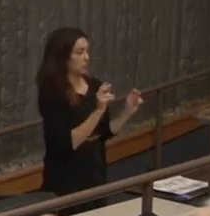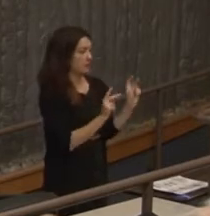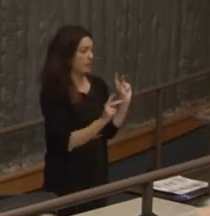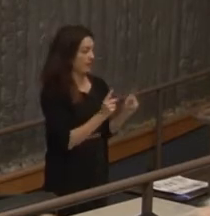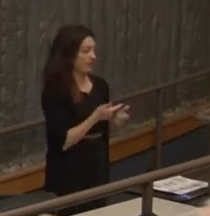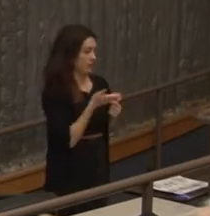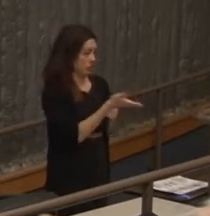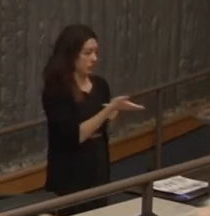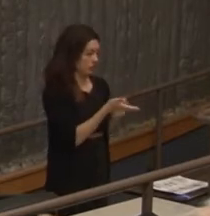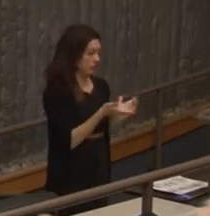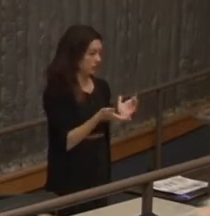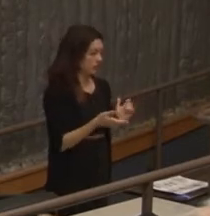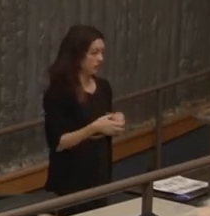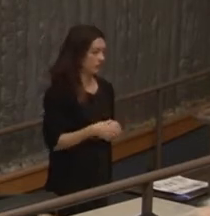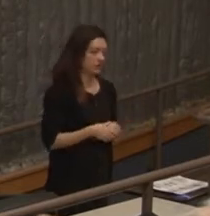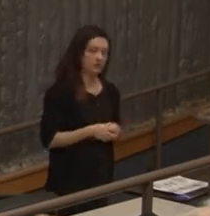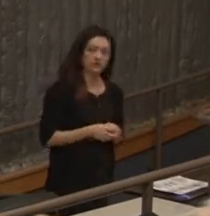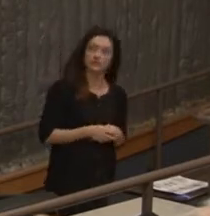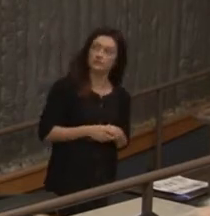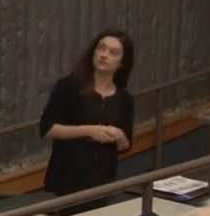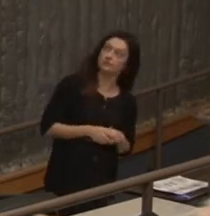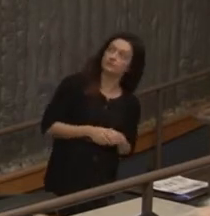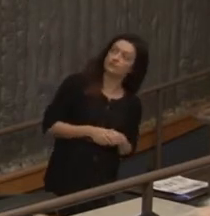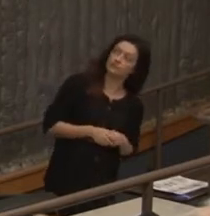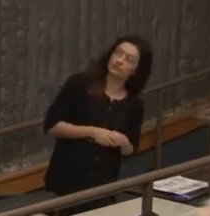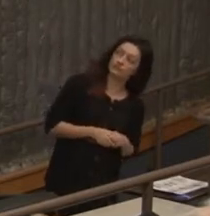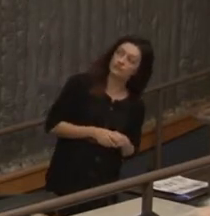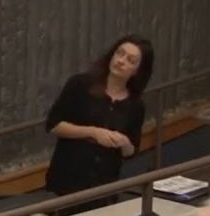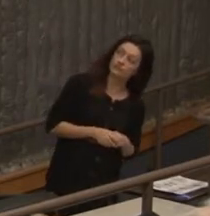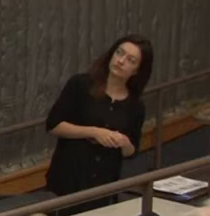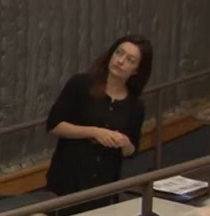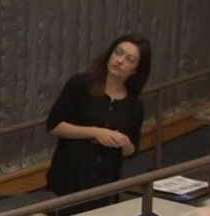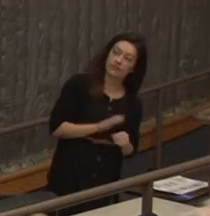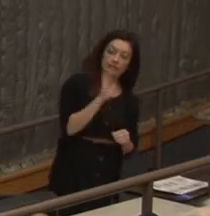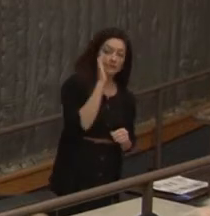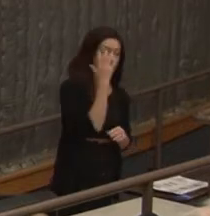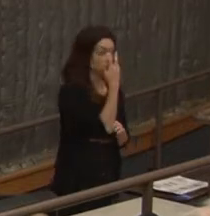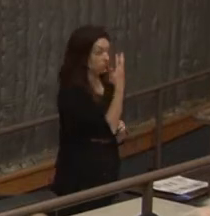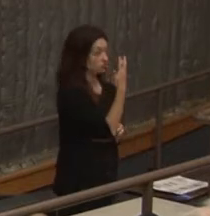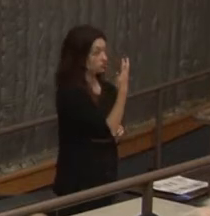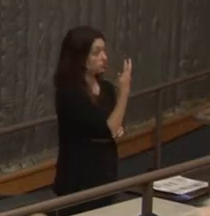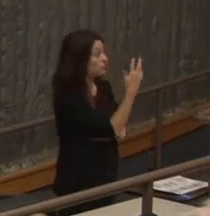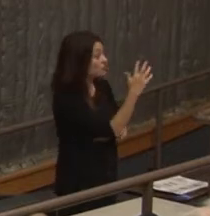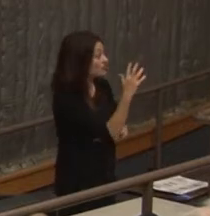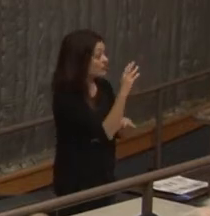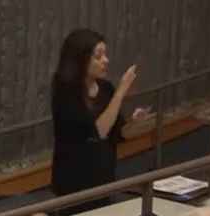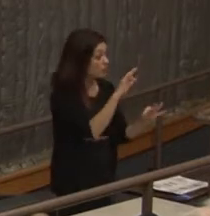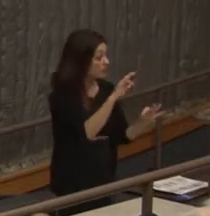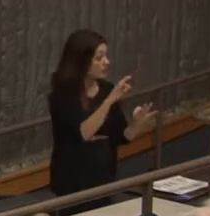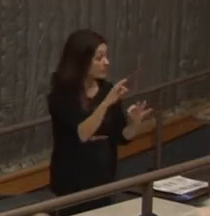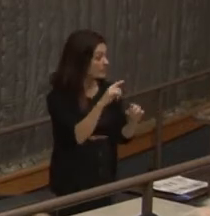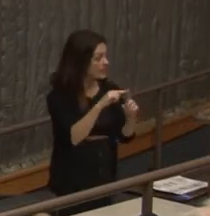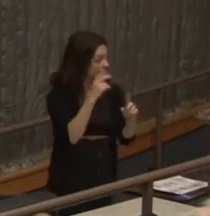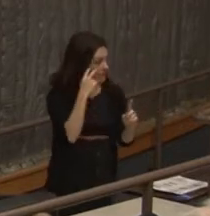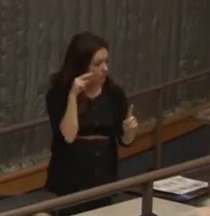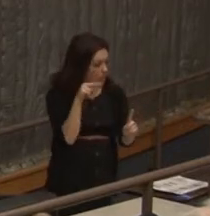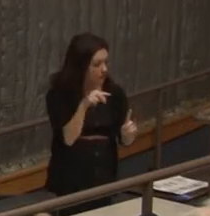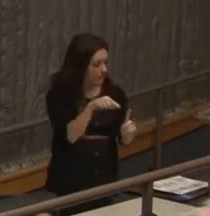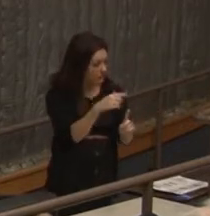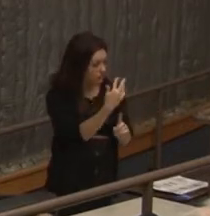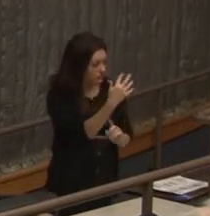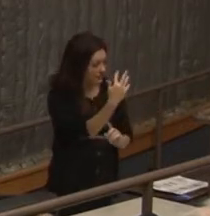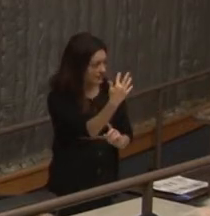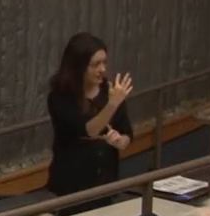them. It seems as if all these trees are intact, but if you look right here, this tree seems